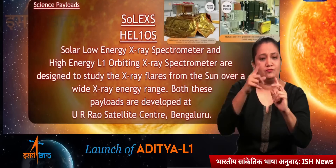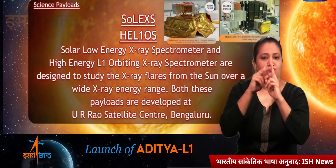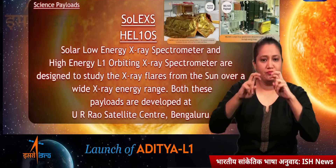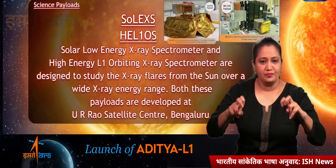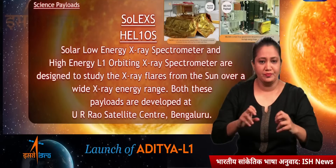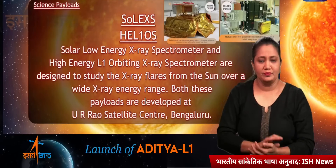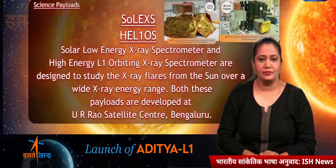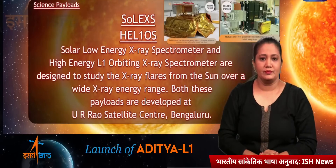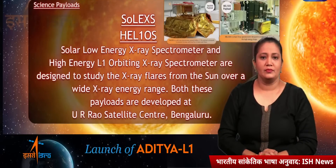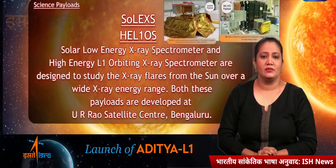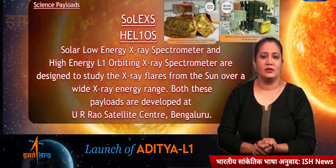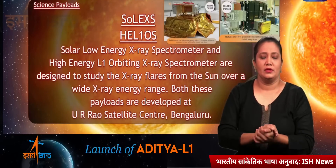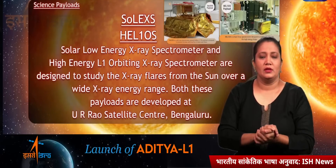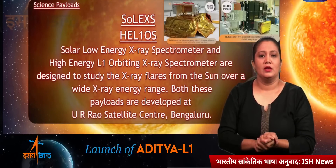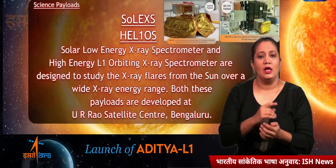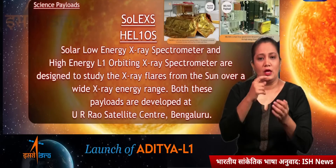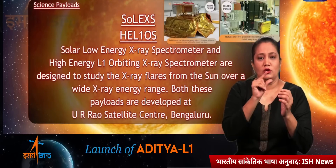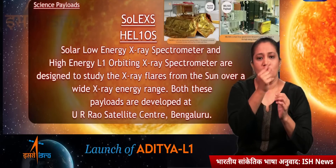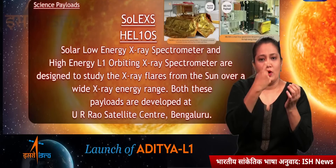UR Rao Satellite Center.